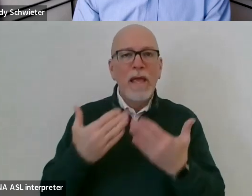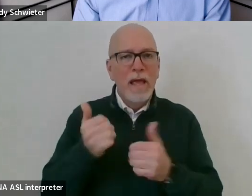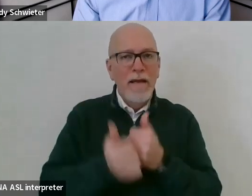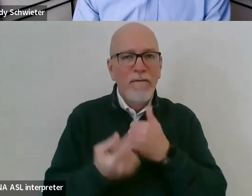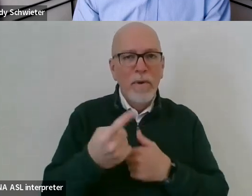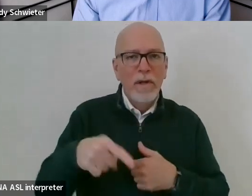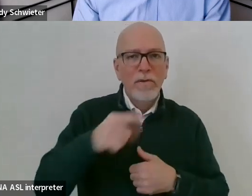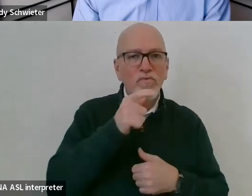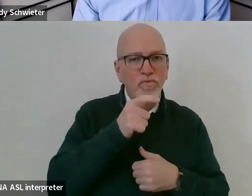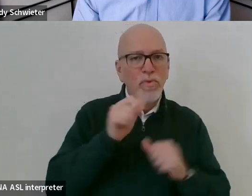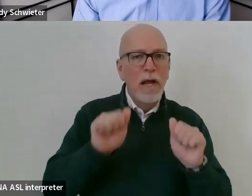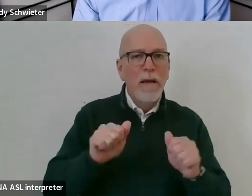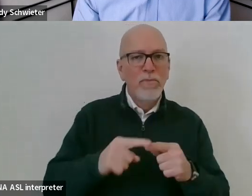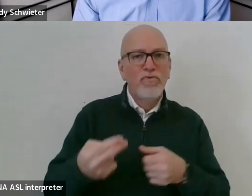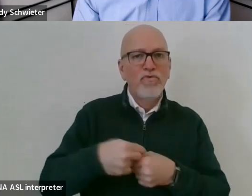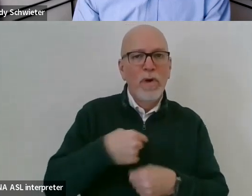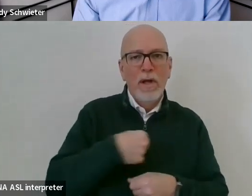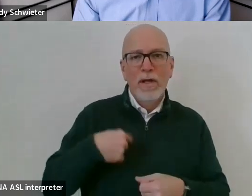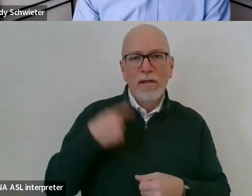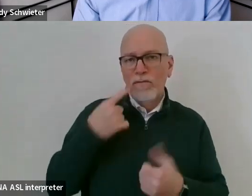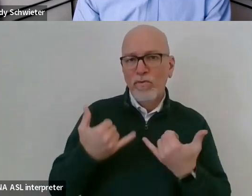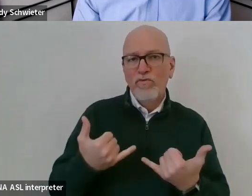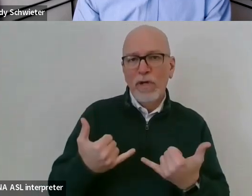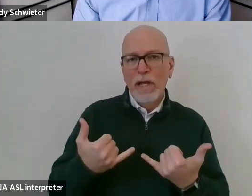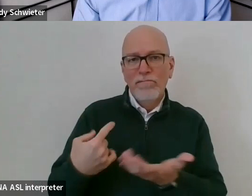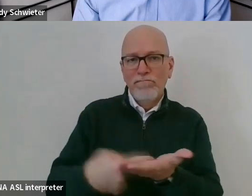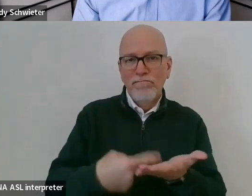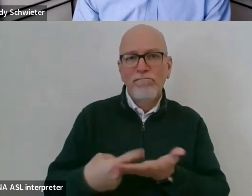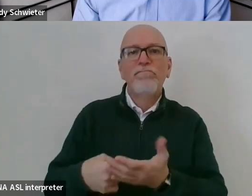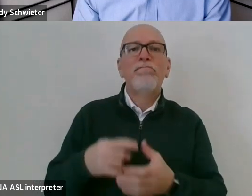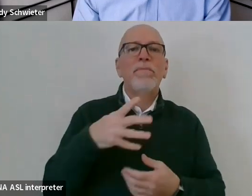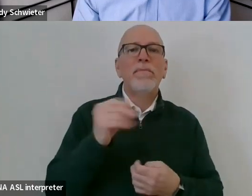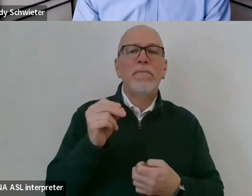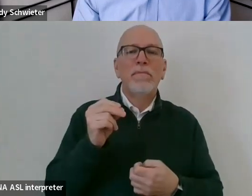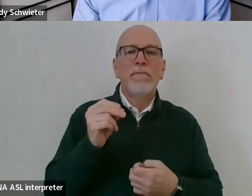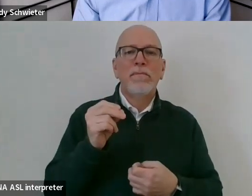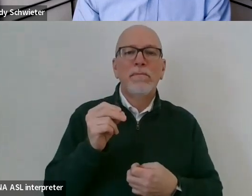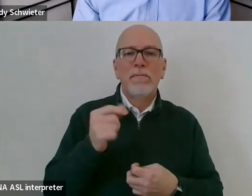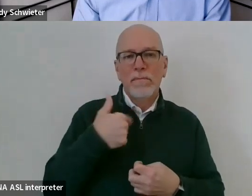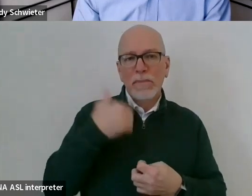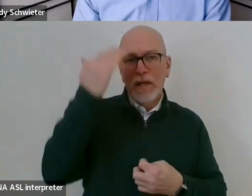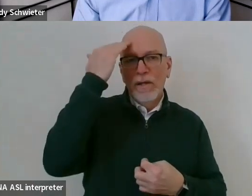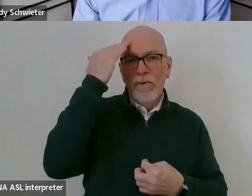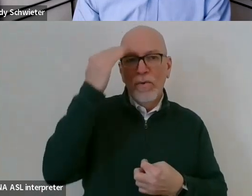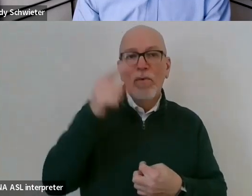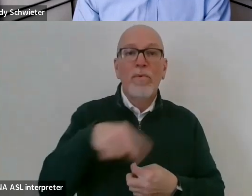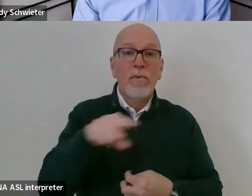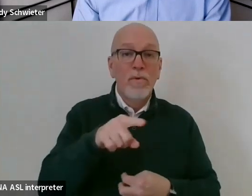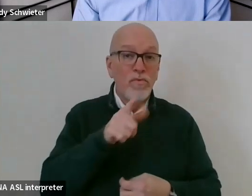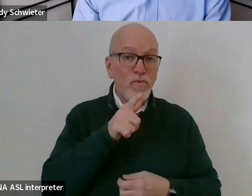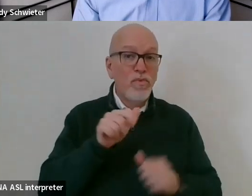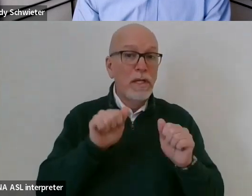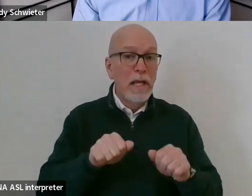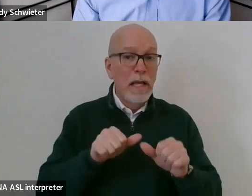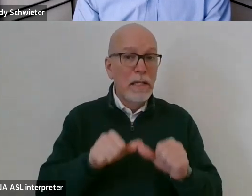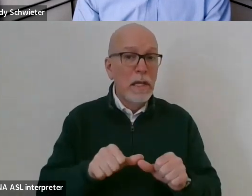who has been able to join us for today's roundtable. And I know that those of you who can stay